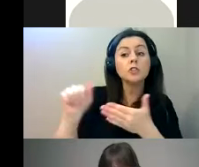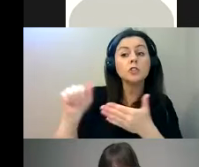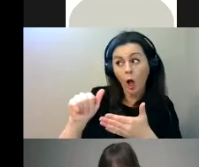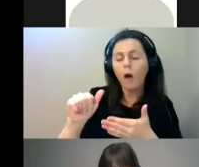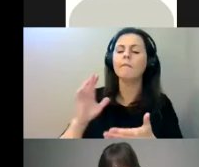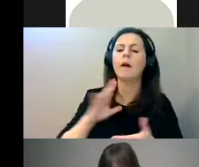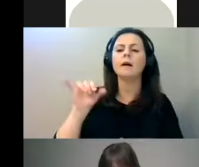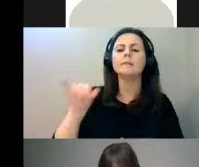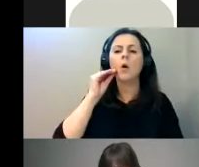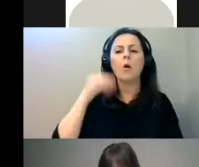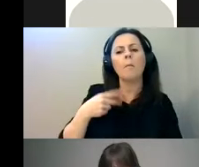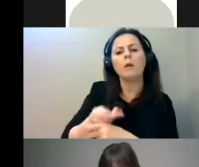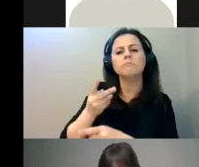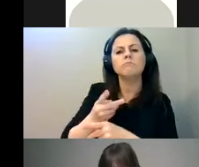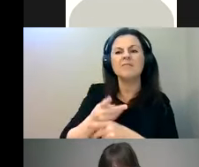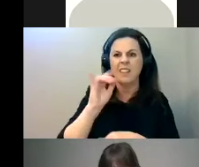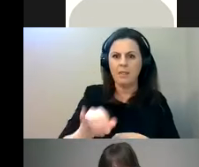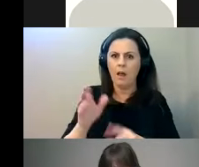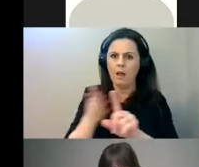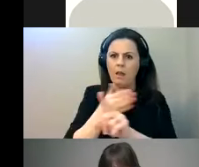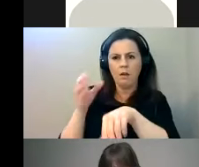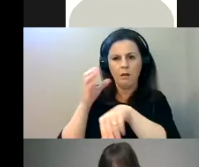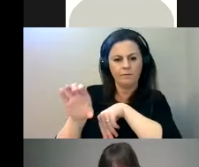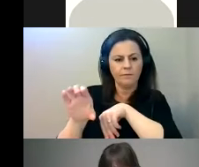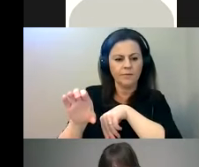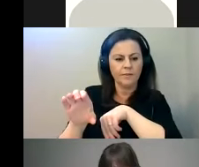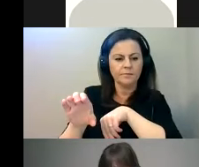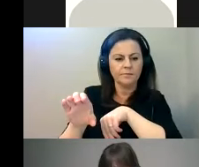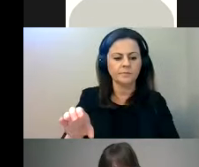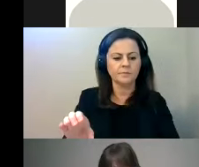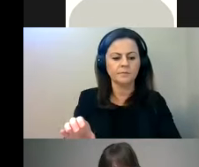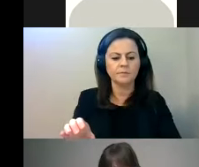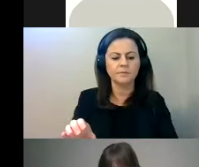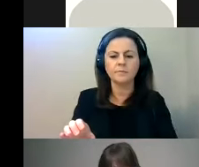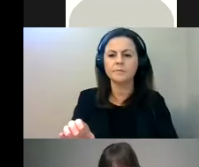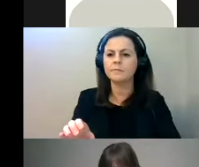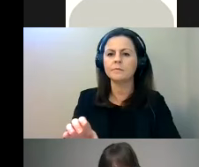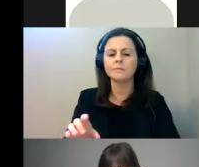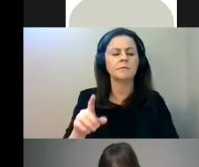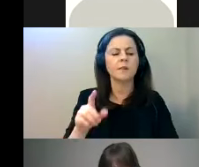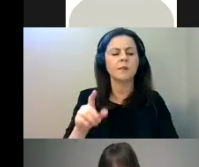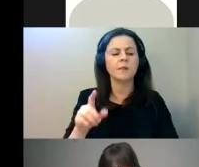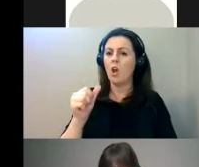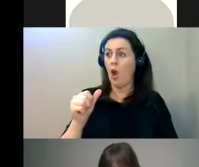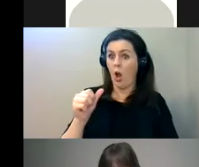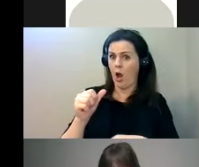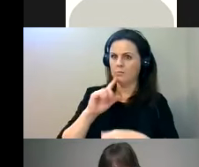at home. That is undue influence. It's not just a pressure, it's a